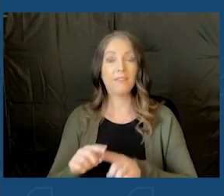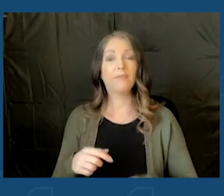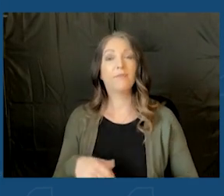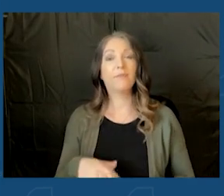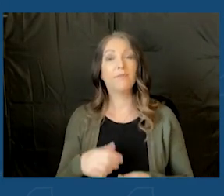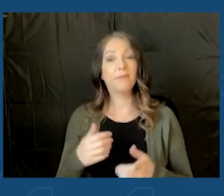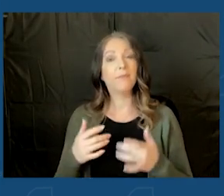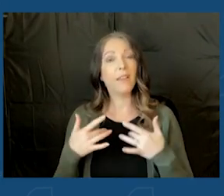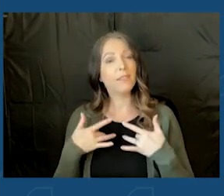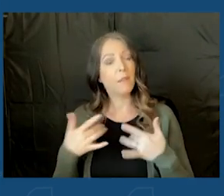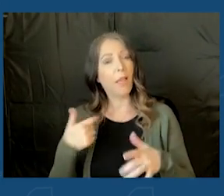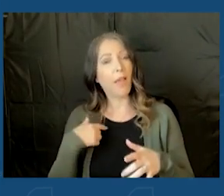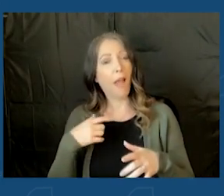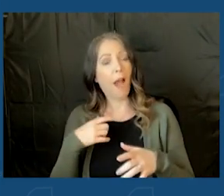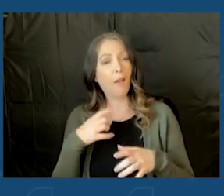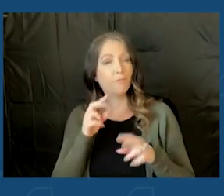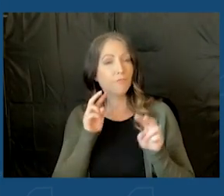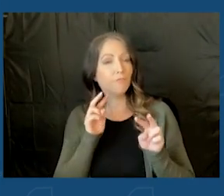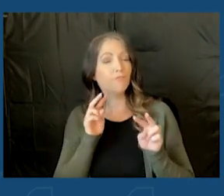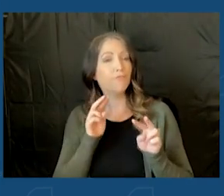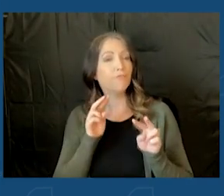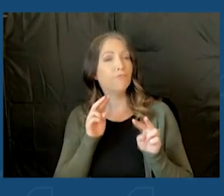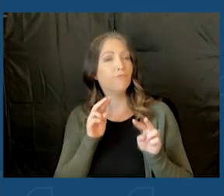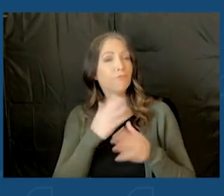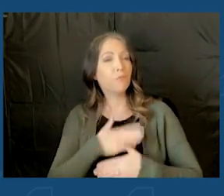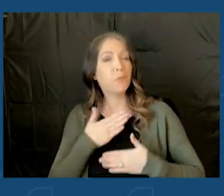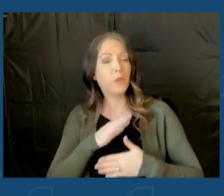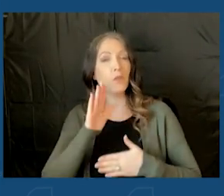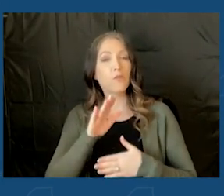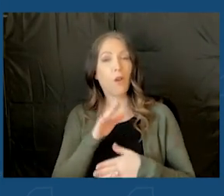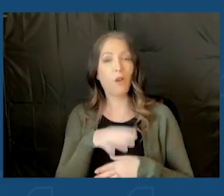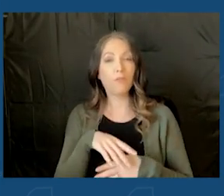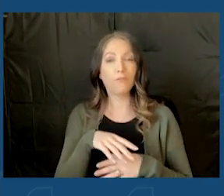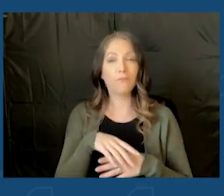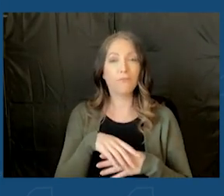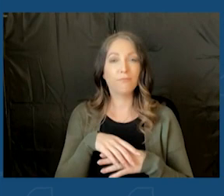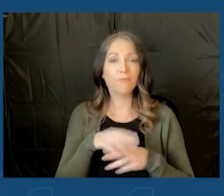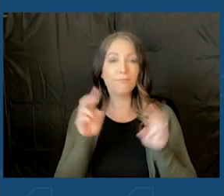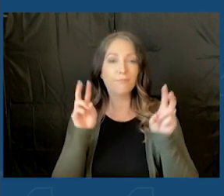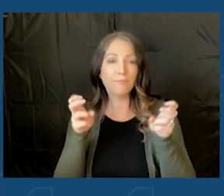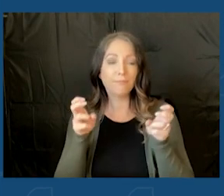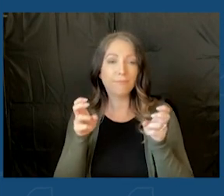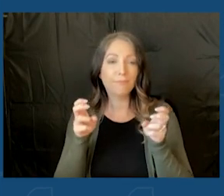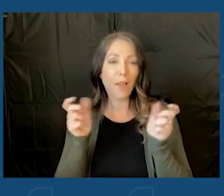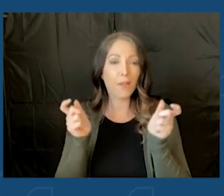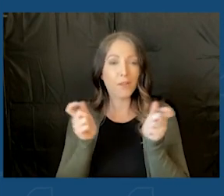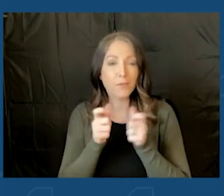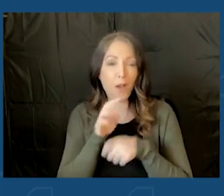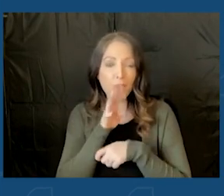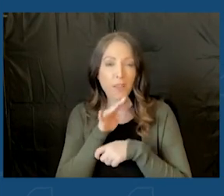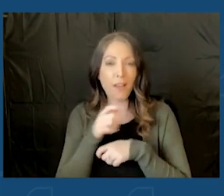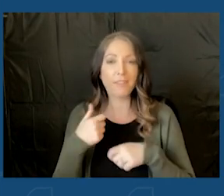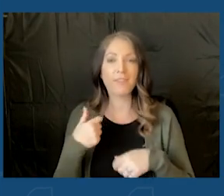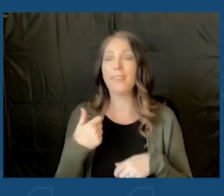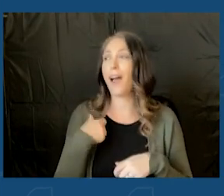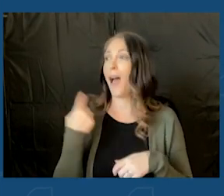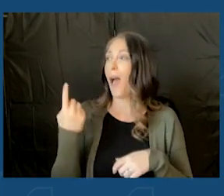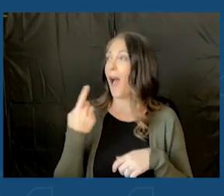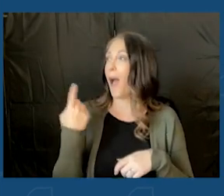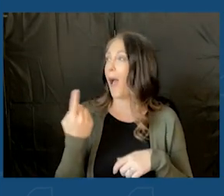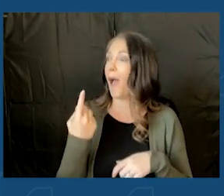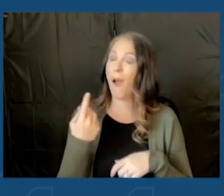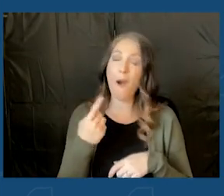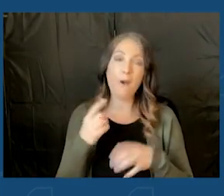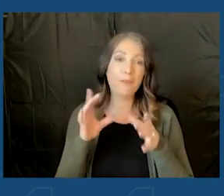yeah, this. that's like, I always talk about how I didn't pay attention to the nuns when they're trying to teach us that